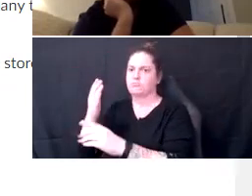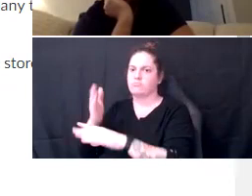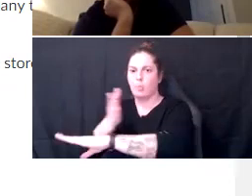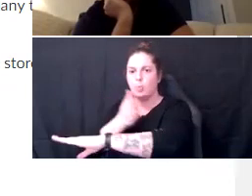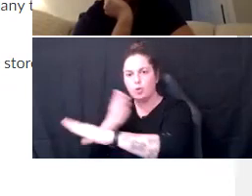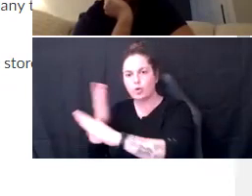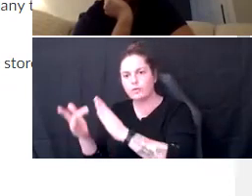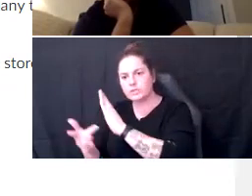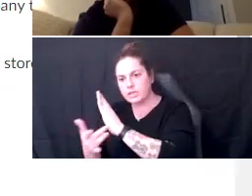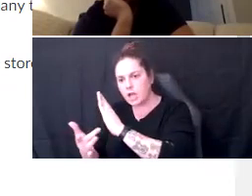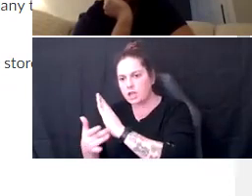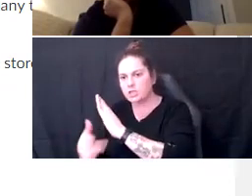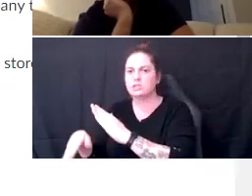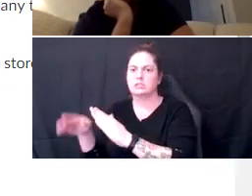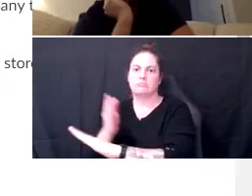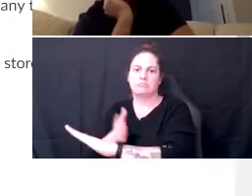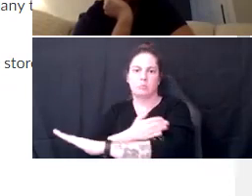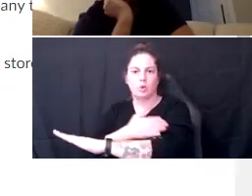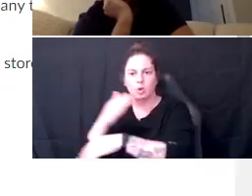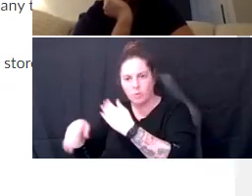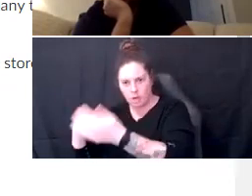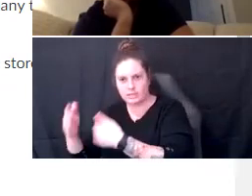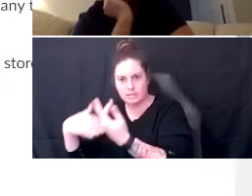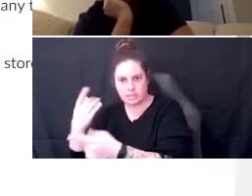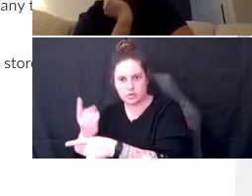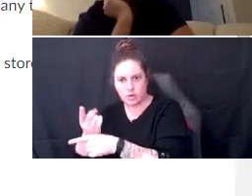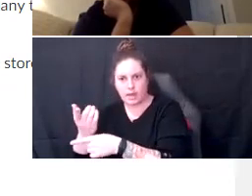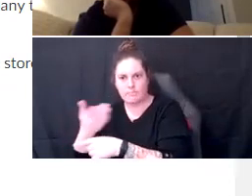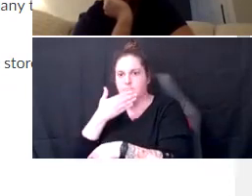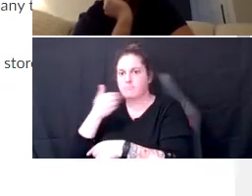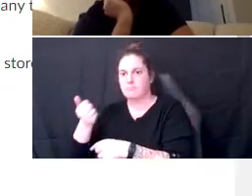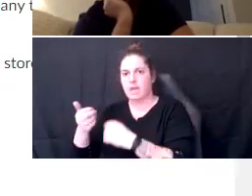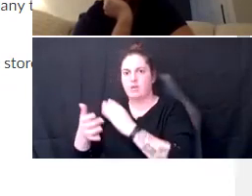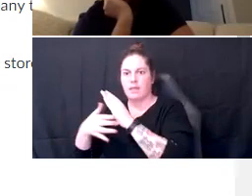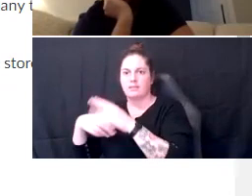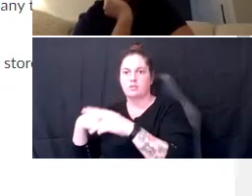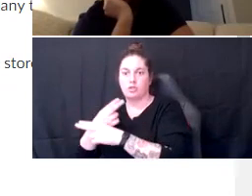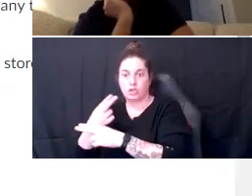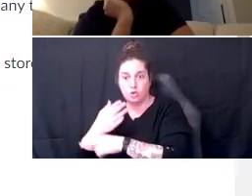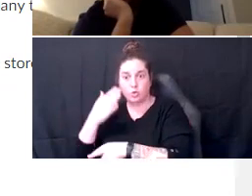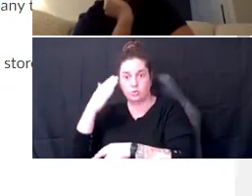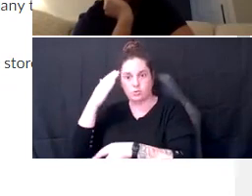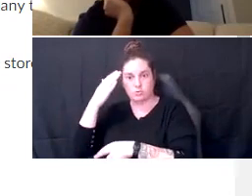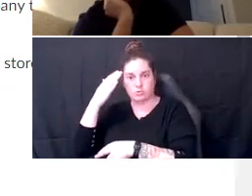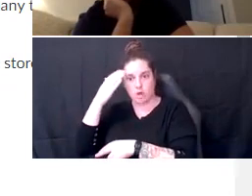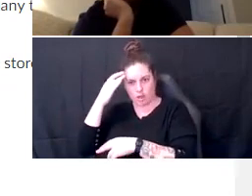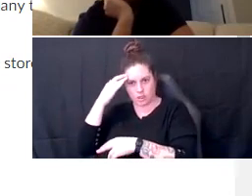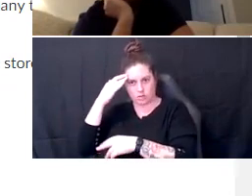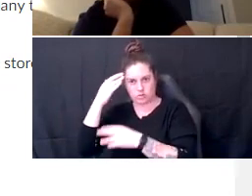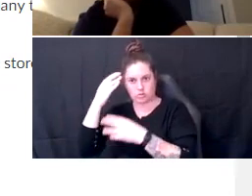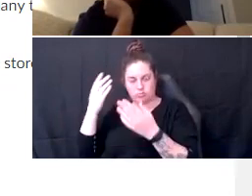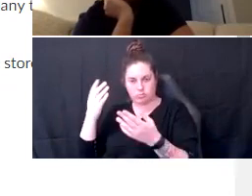right? And so better ways to use the knowledge. And so when they're finished